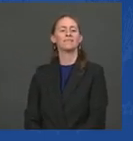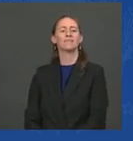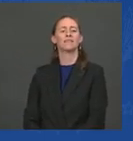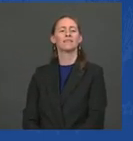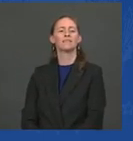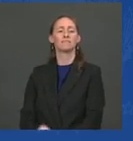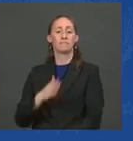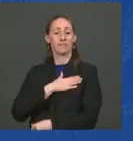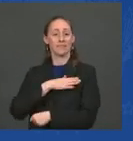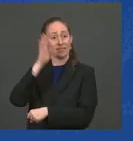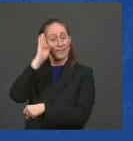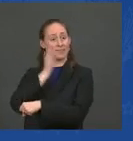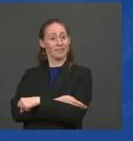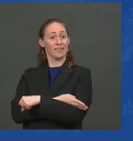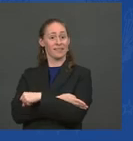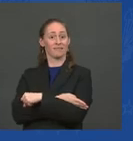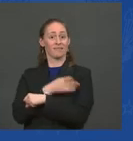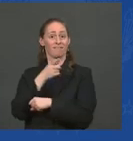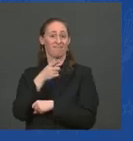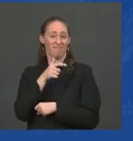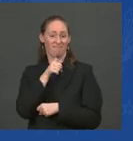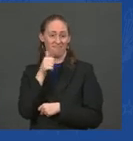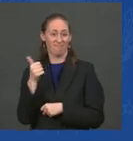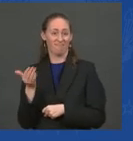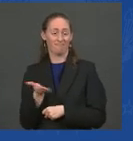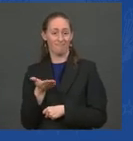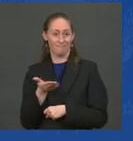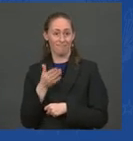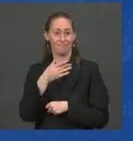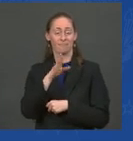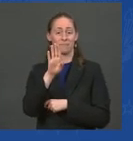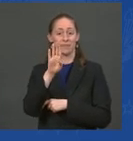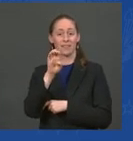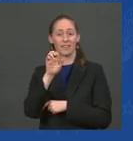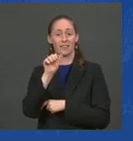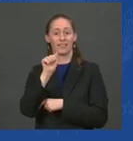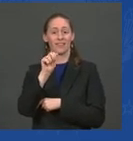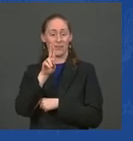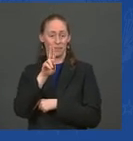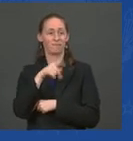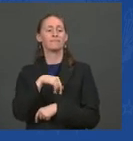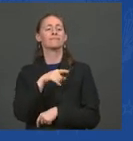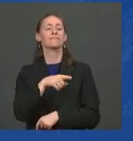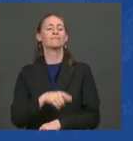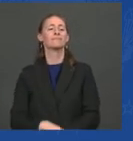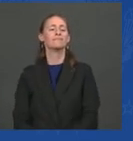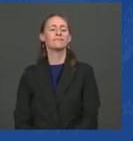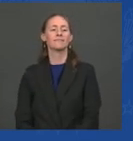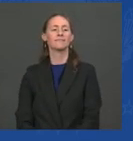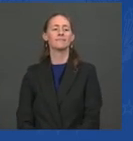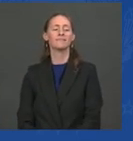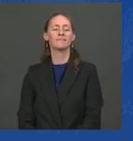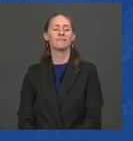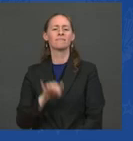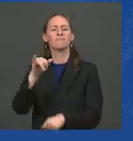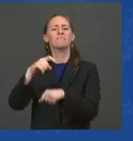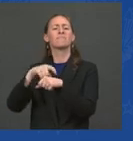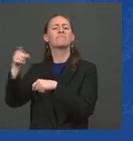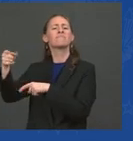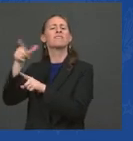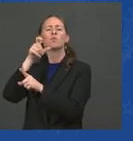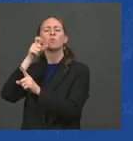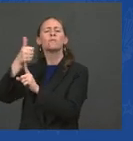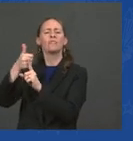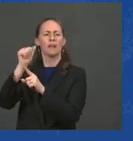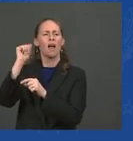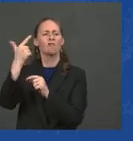talking to you, my son, Beau Biden, was the Attorney General of the state of Delaware. And one of the people he went to and sought advice from, for